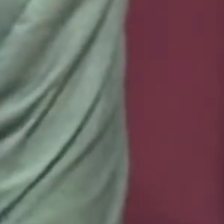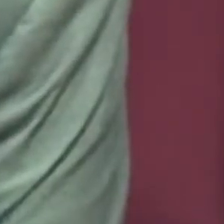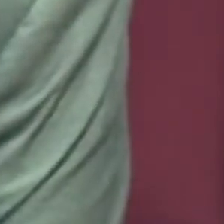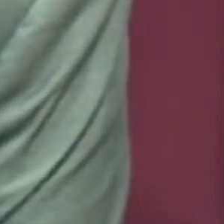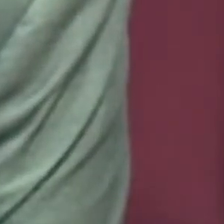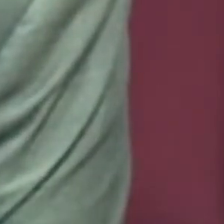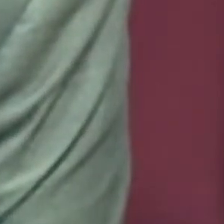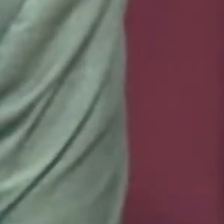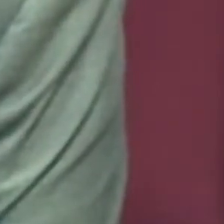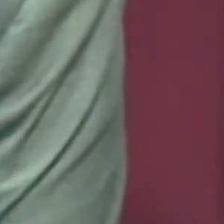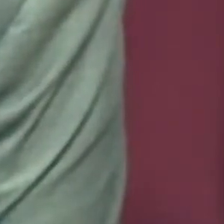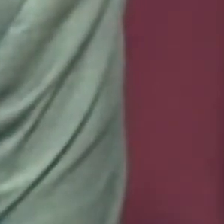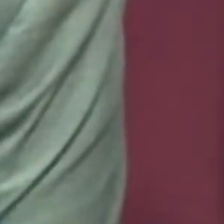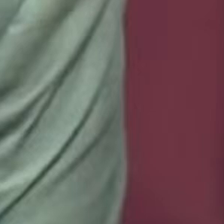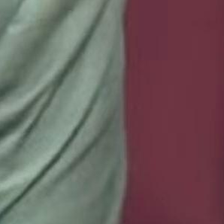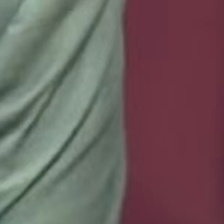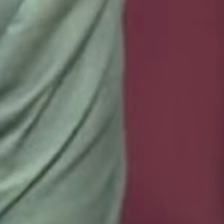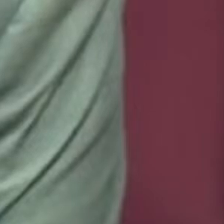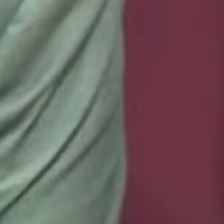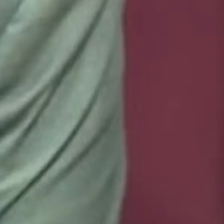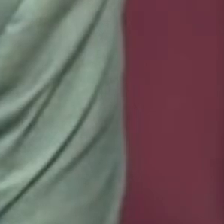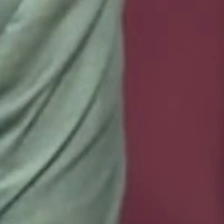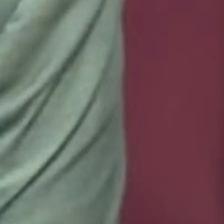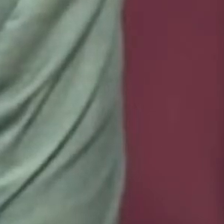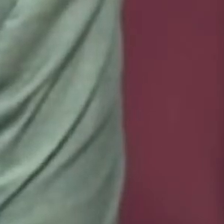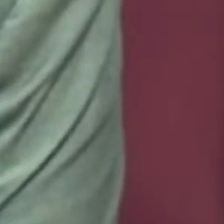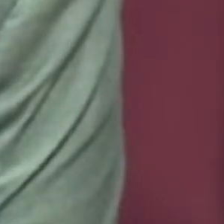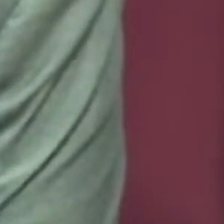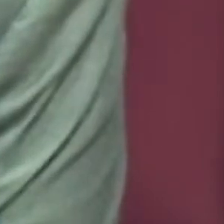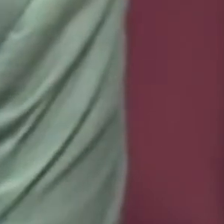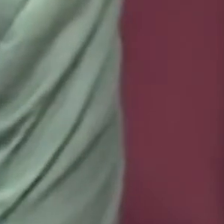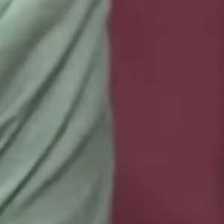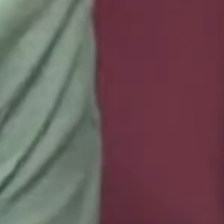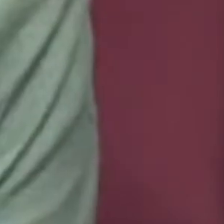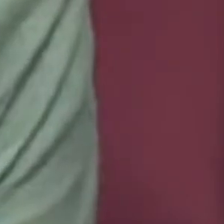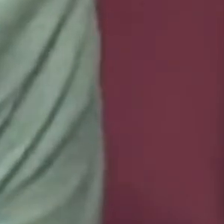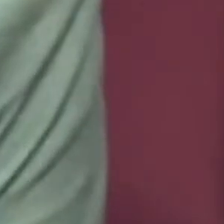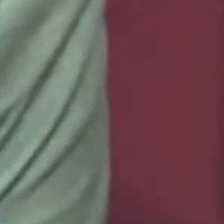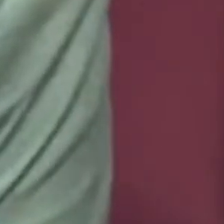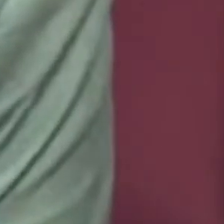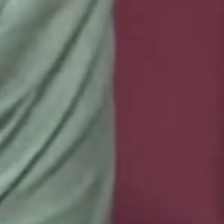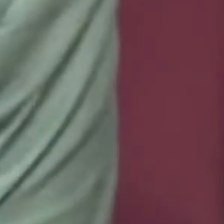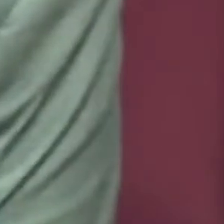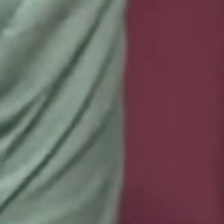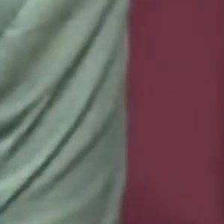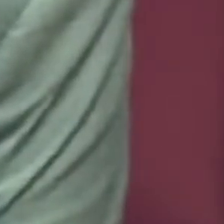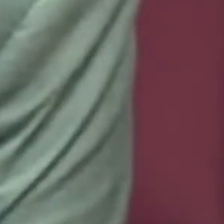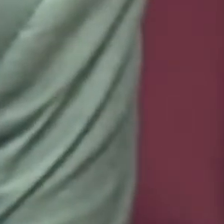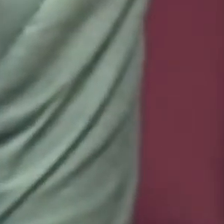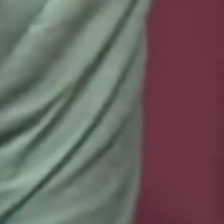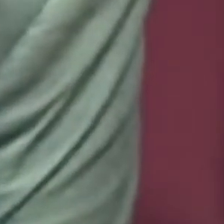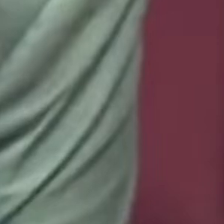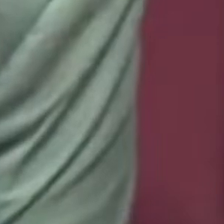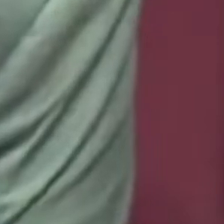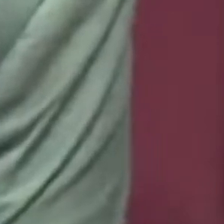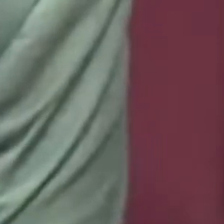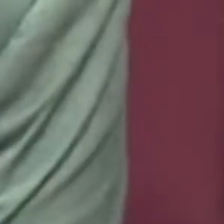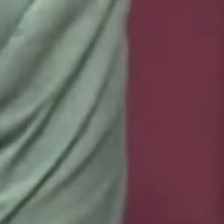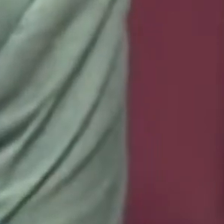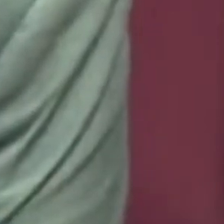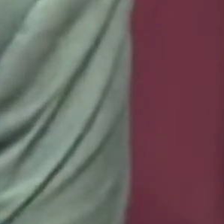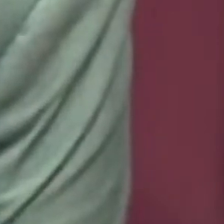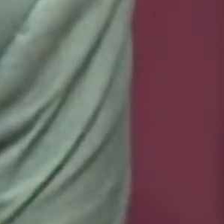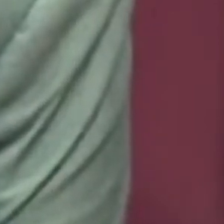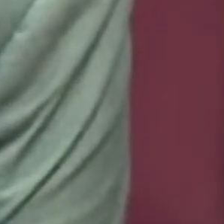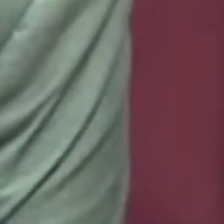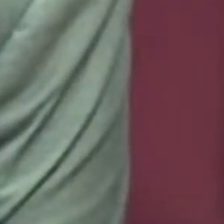since drafted a digital strategy as well as constituted a governance committee